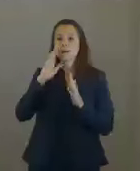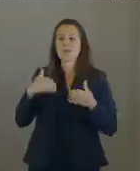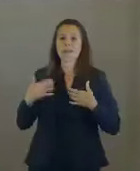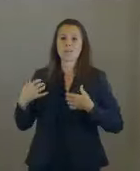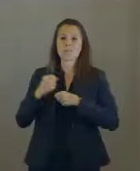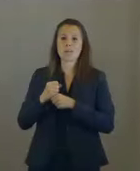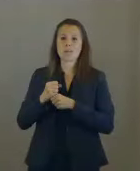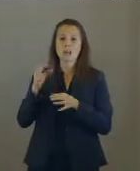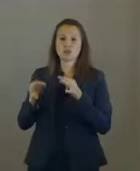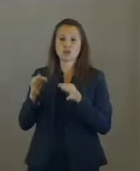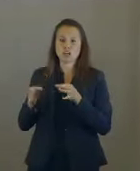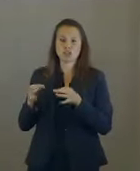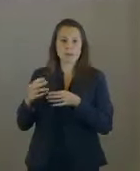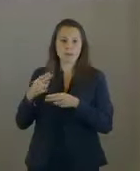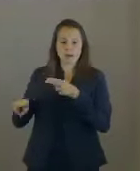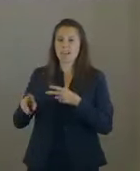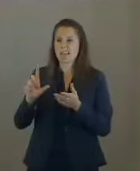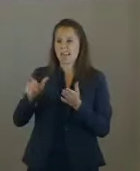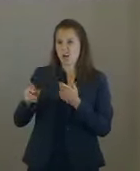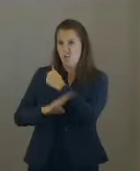into the fall. So those are moving along.